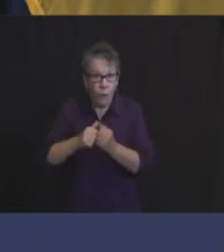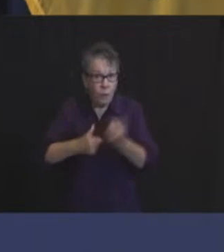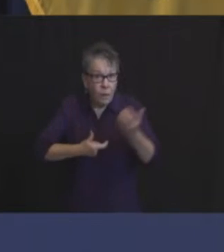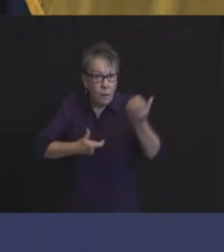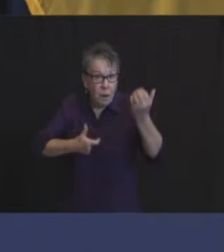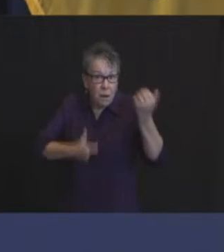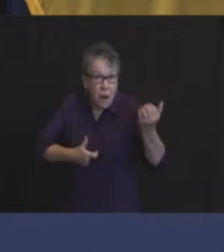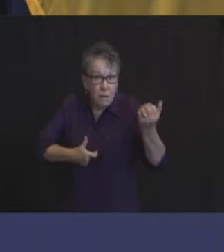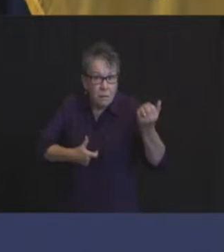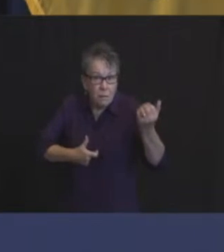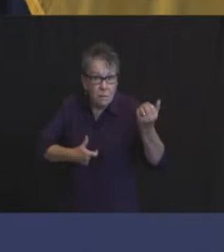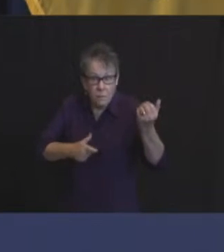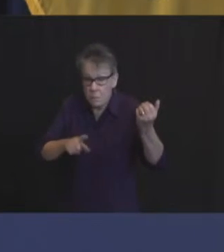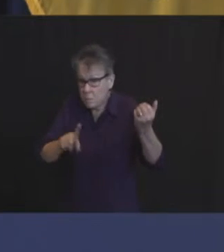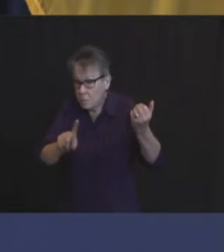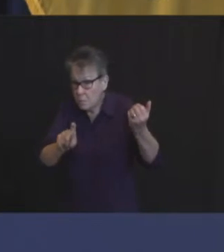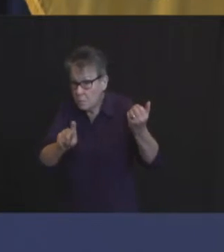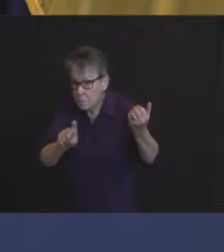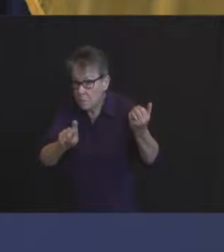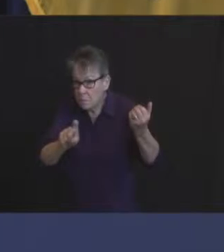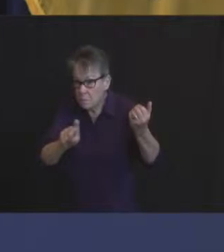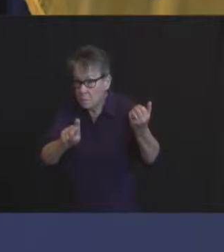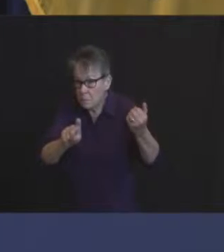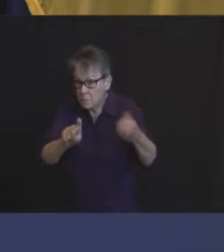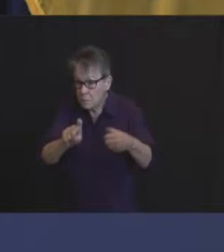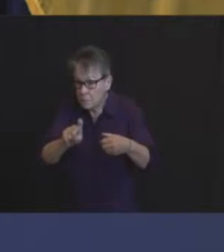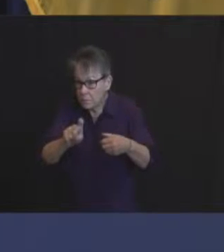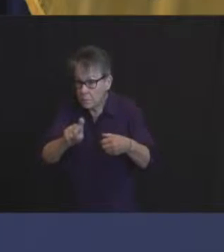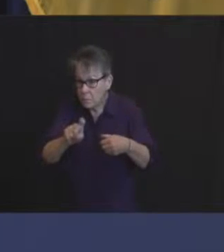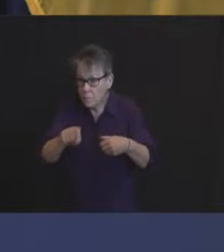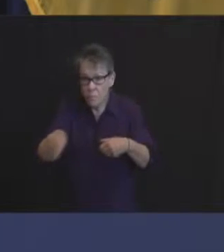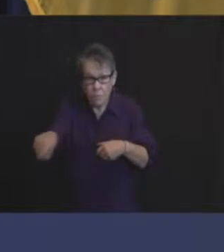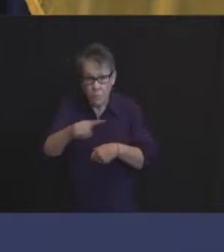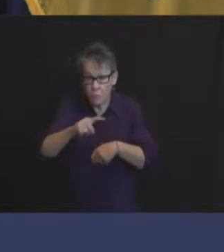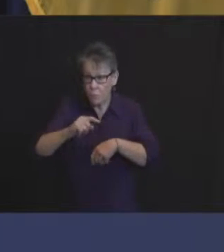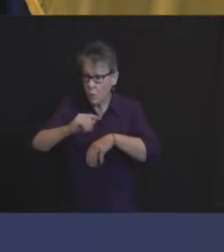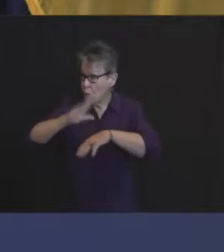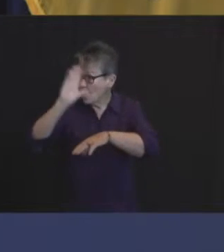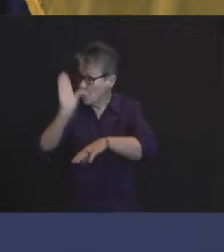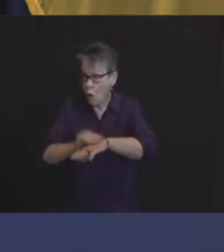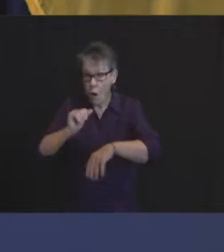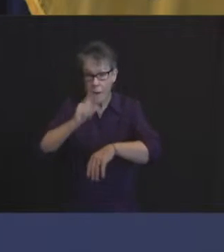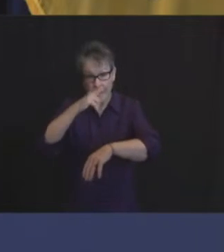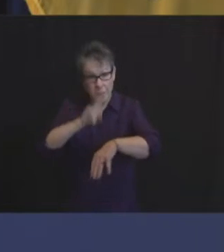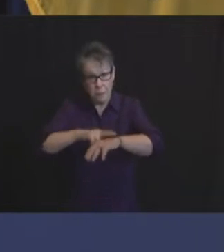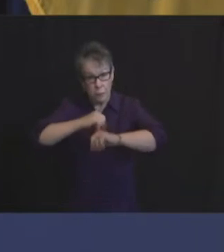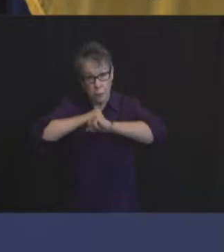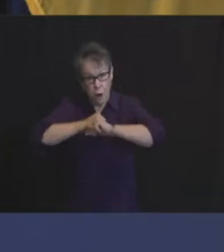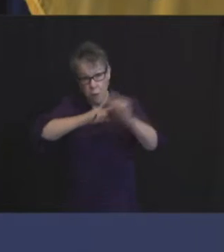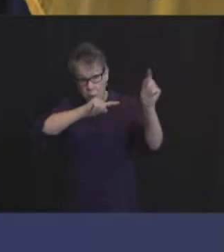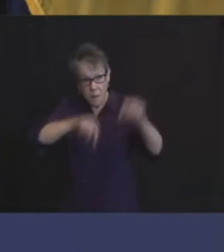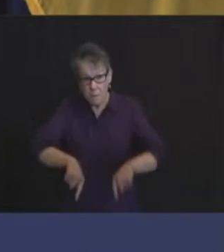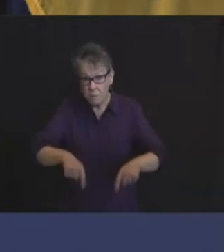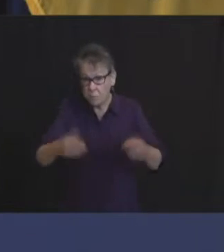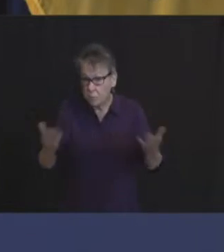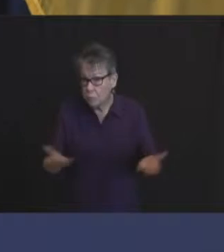will the National Guard play? Has anyone from New Jersey been arrested in connection with last week's storming of the Capitol?